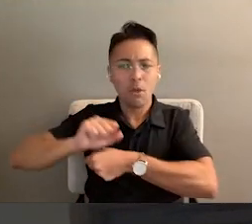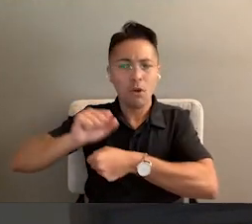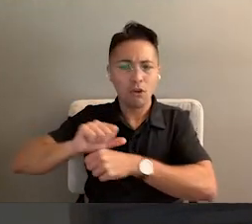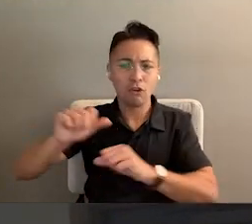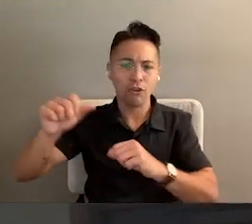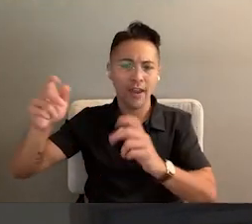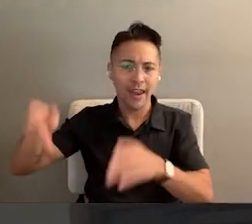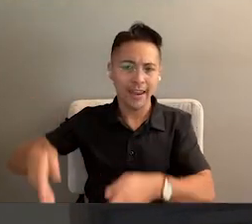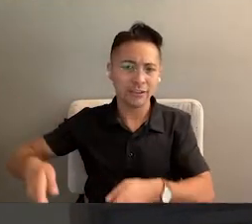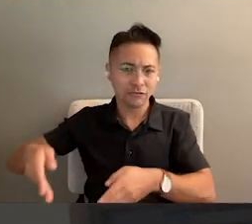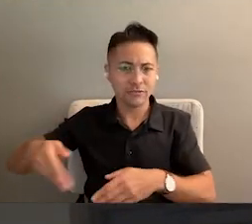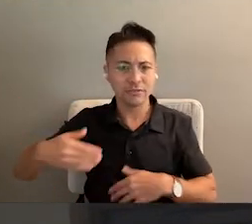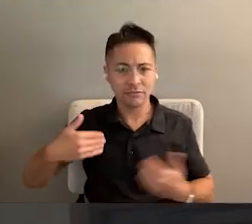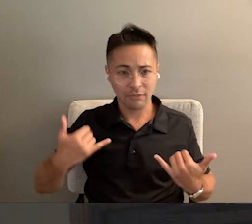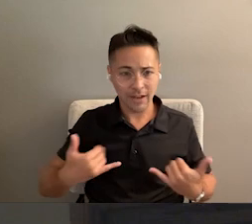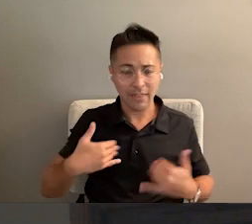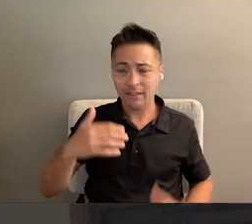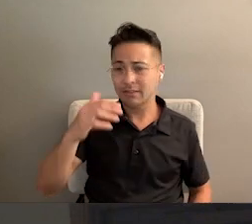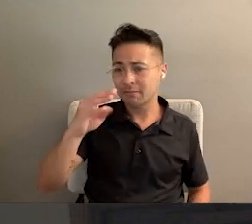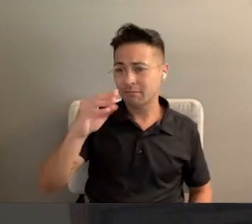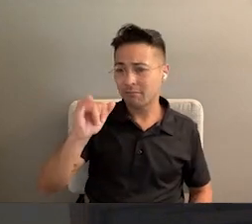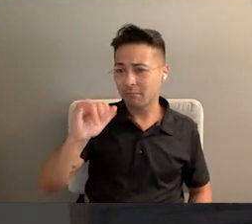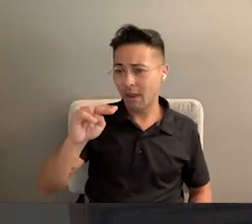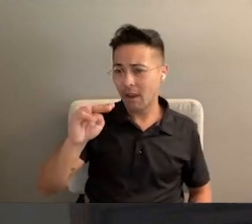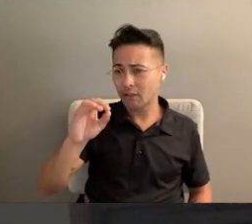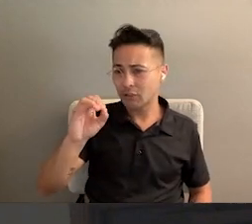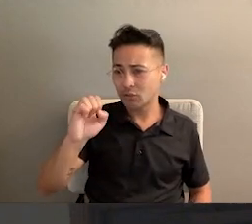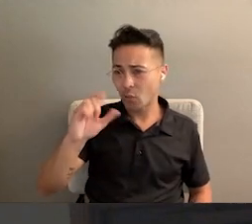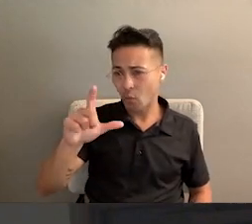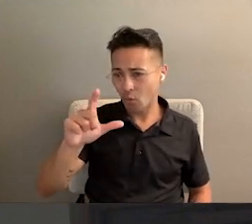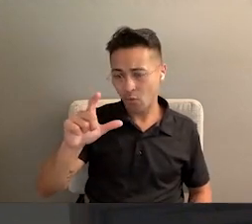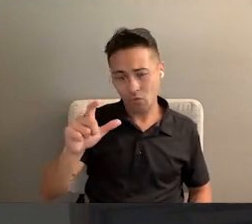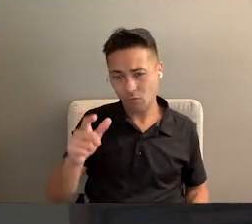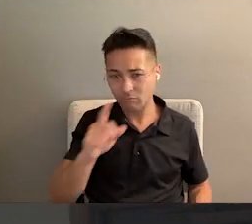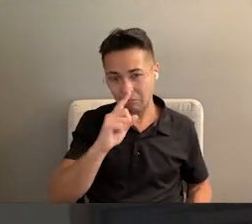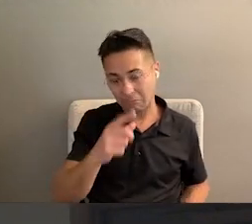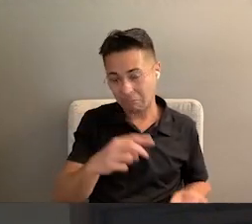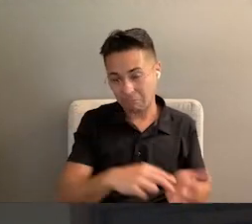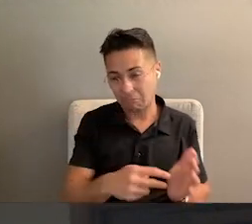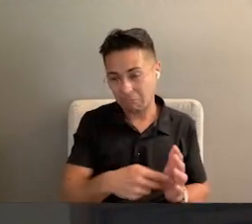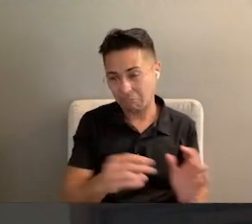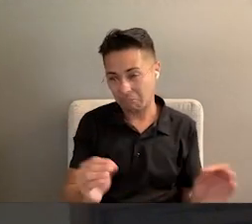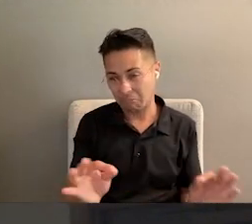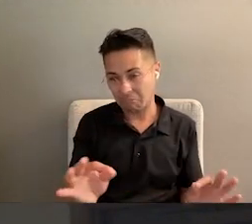the program Fiscal Employer Agent. Right now, that is Mainsol.